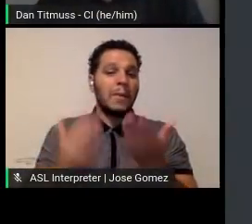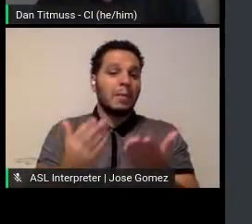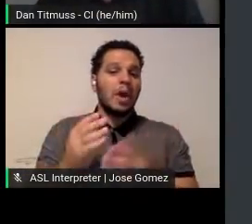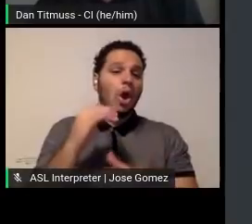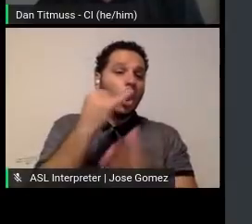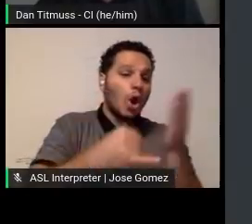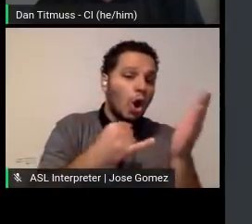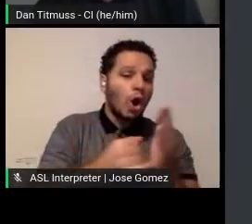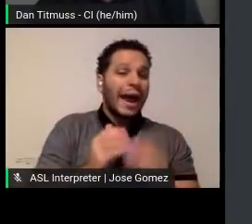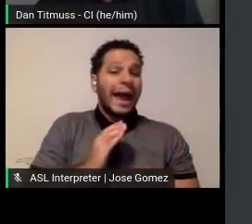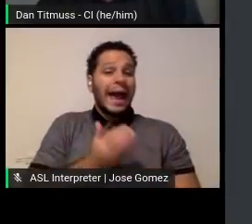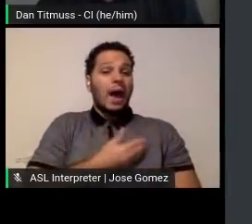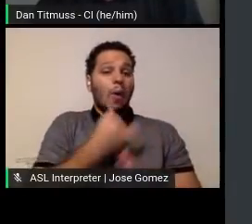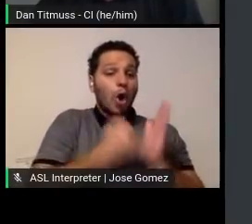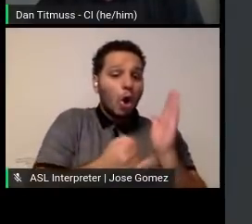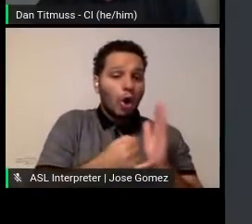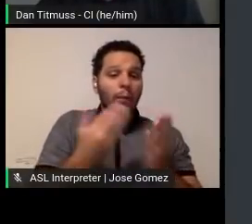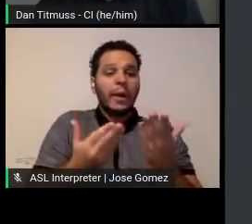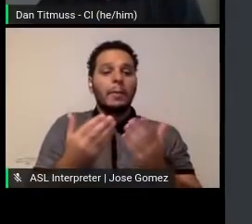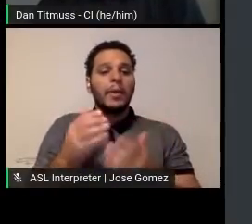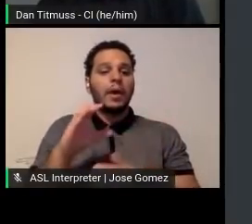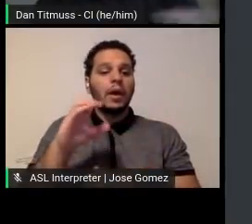collection section.